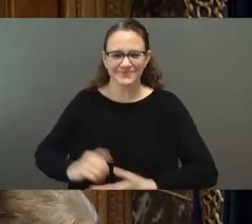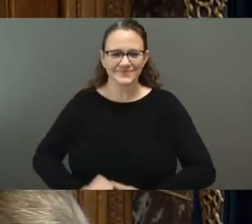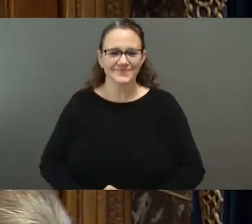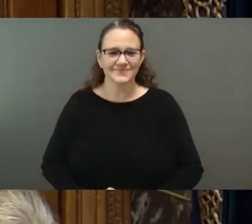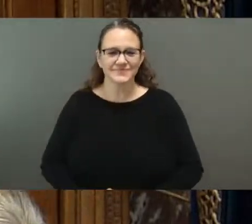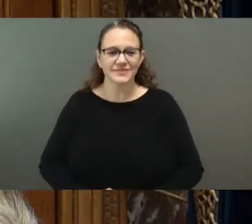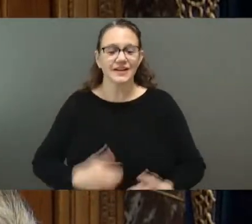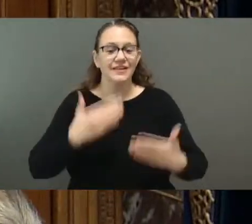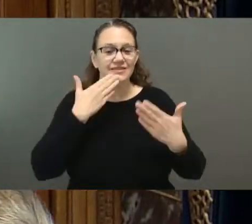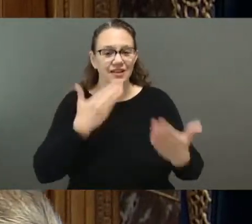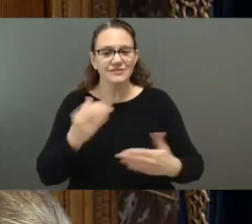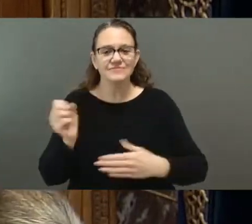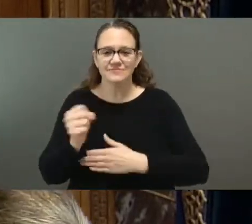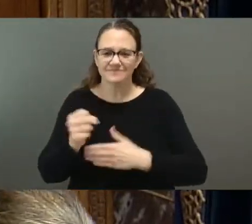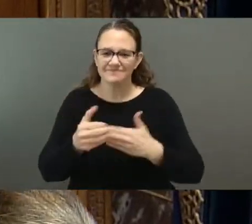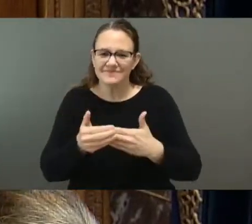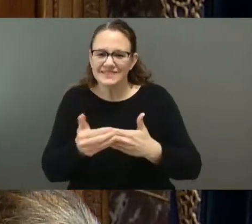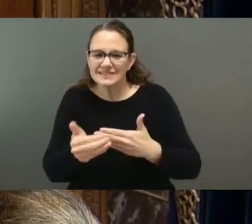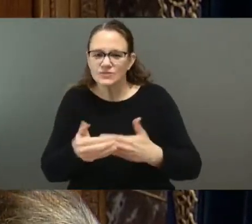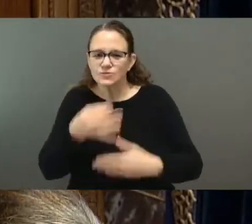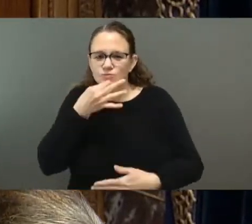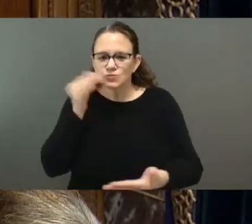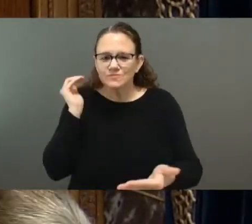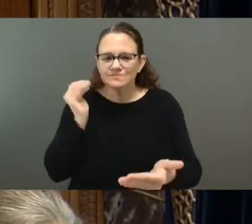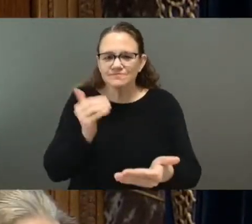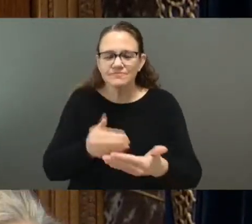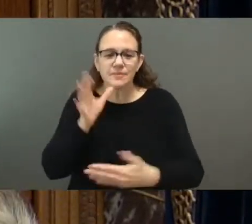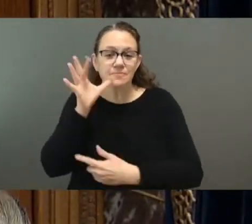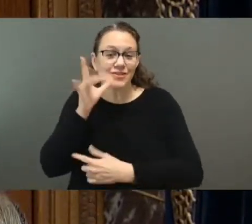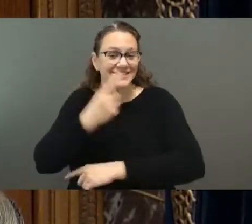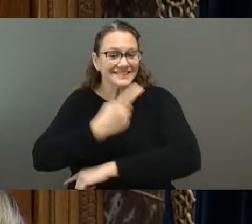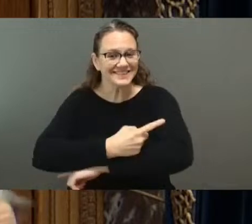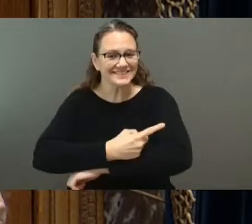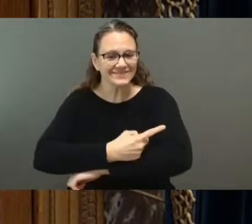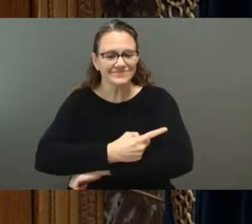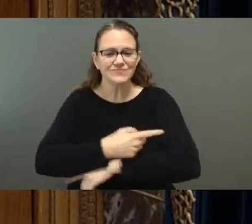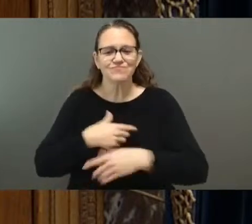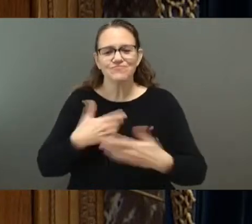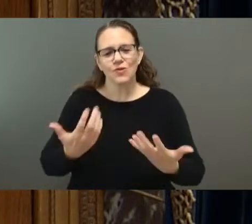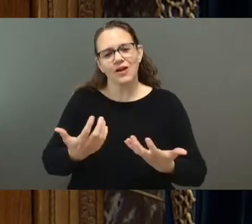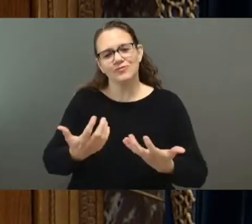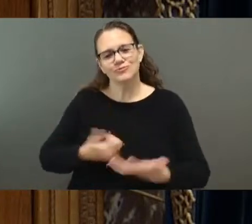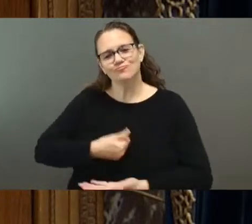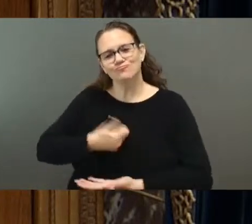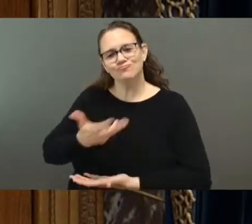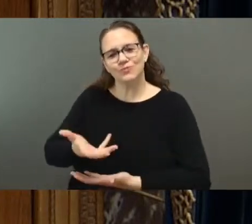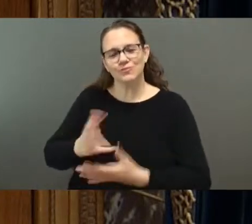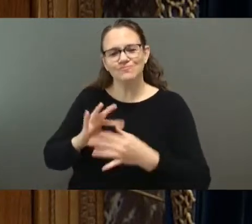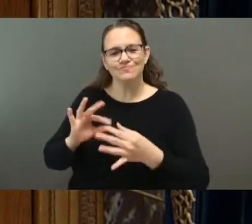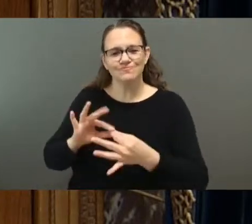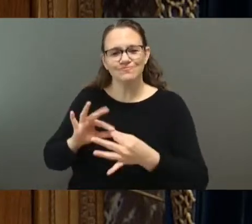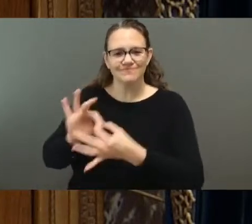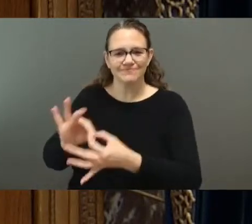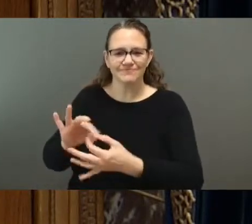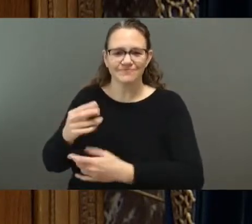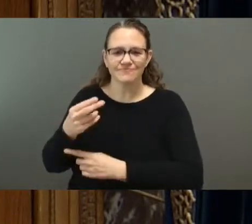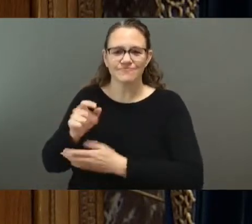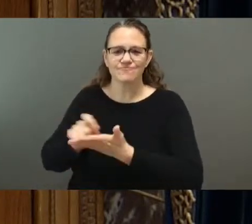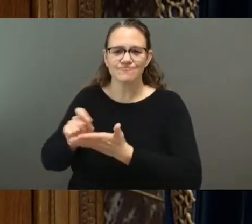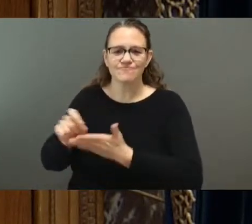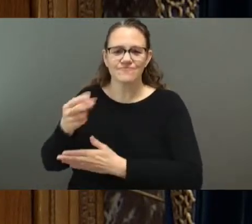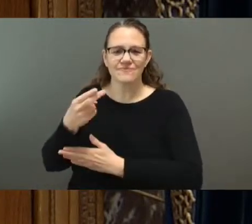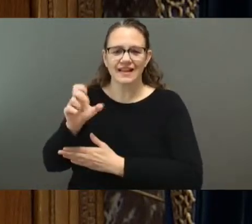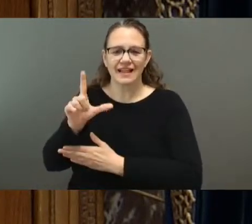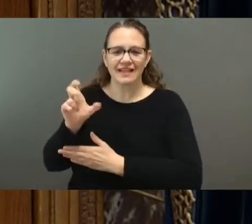Mother's Day, and in honour of that, I just wanted to share a poem by Helen Steiner Rice, recognizing